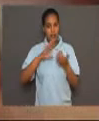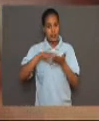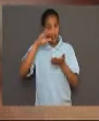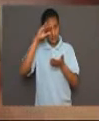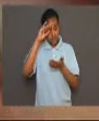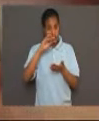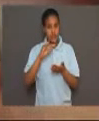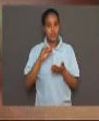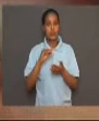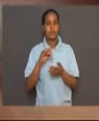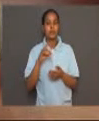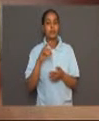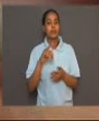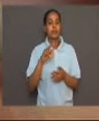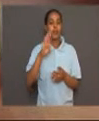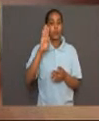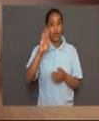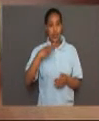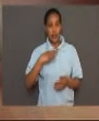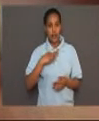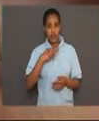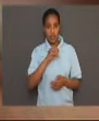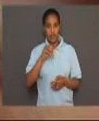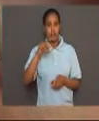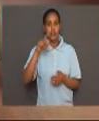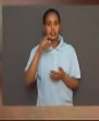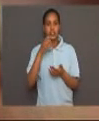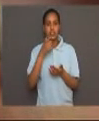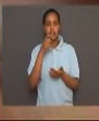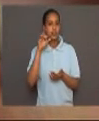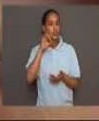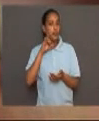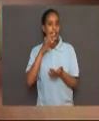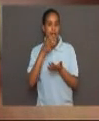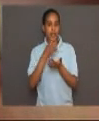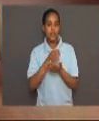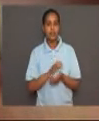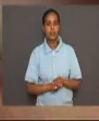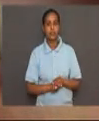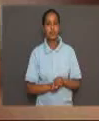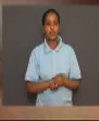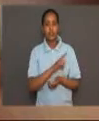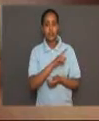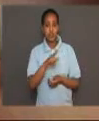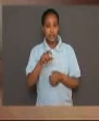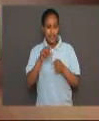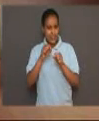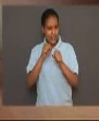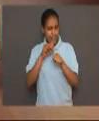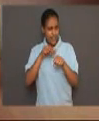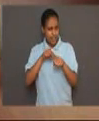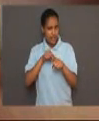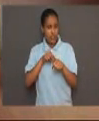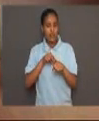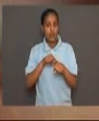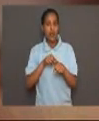answers are Bakelite and Perspex. Their rigid,